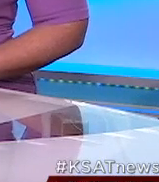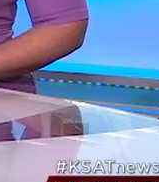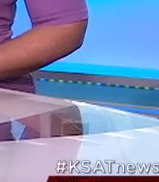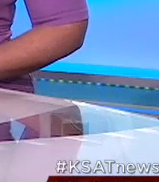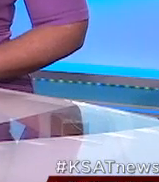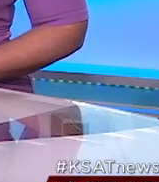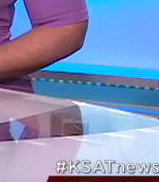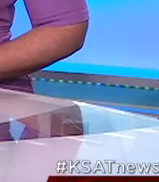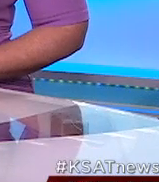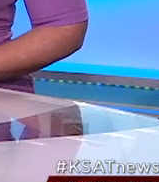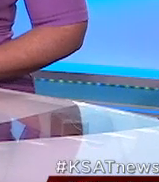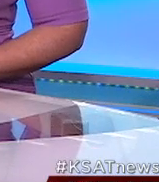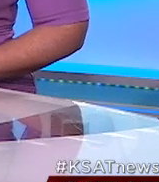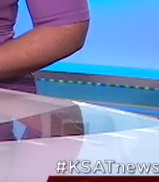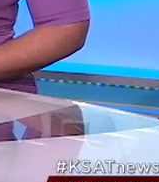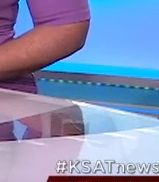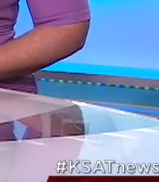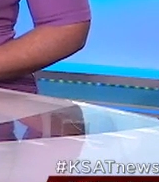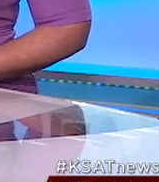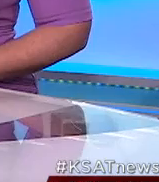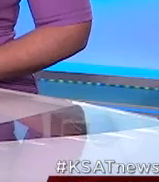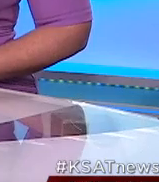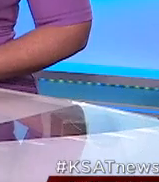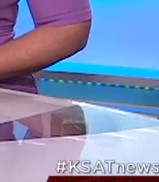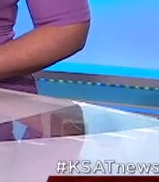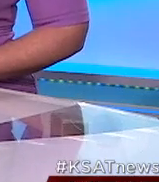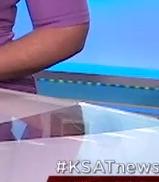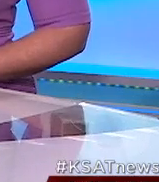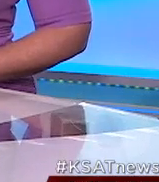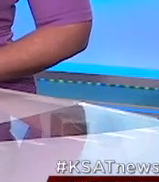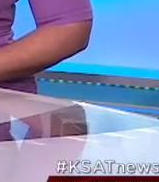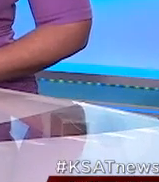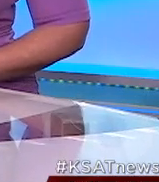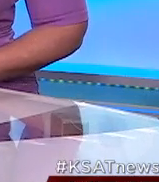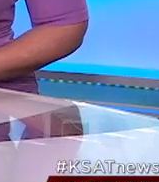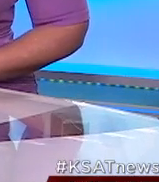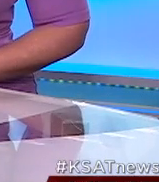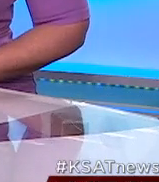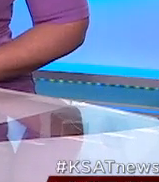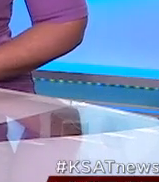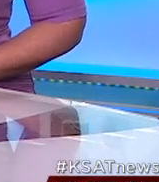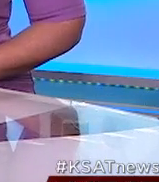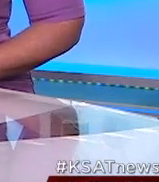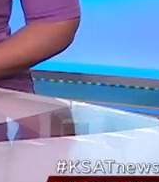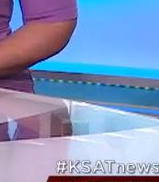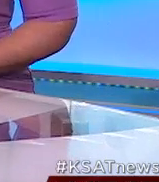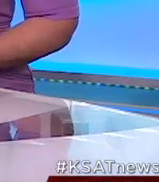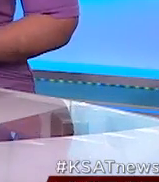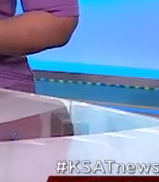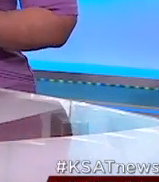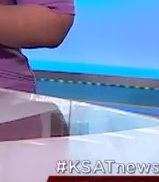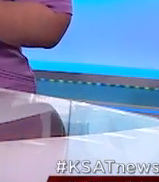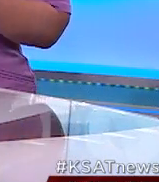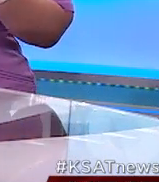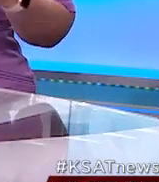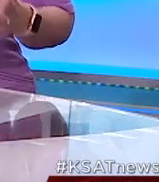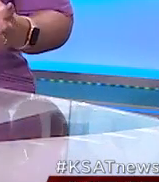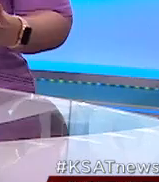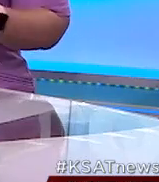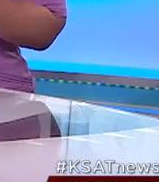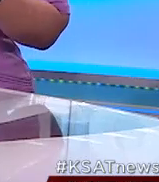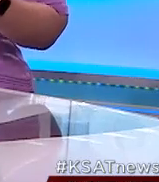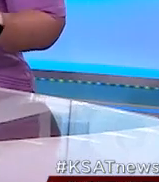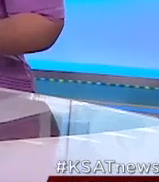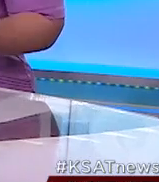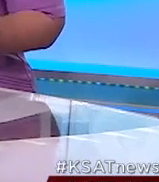215,467 people have been fully vaccinated at this point. It's great, but there's still a lot of work to do. And to kind of give you a broader picture,